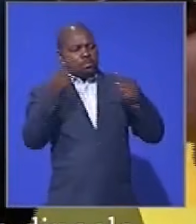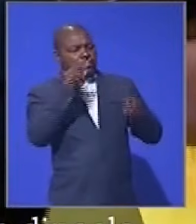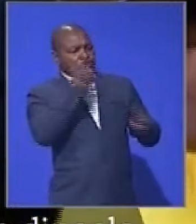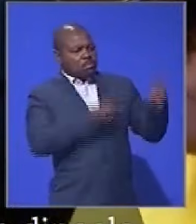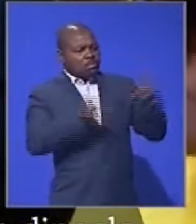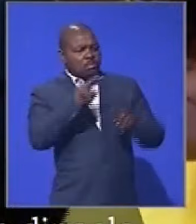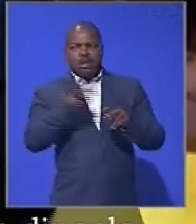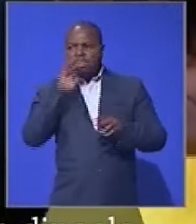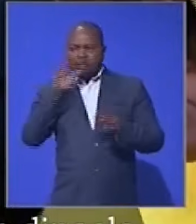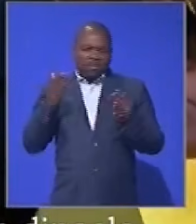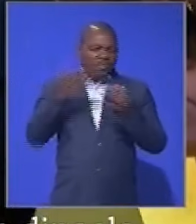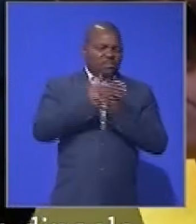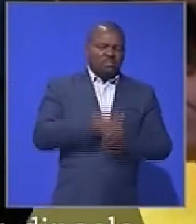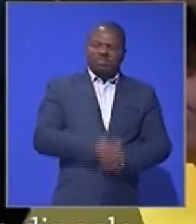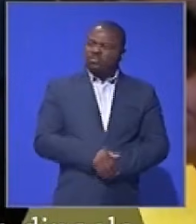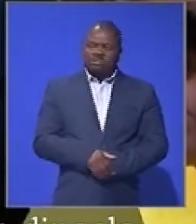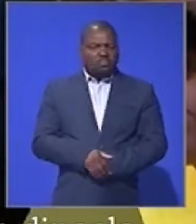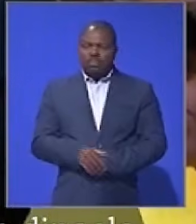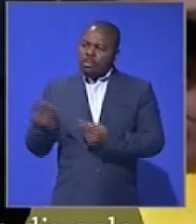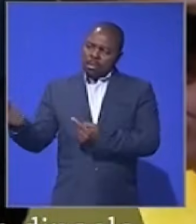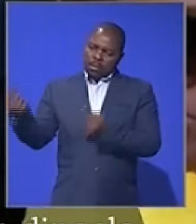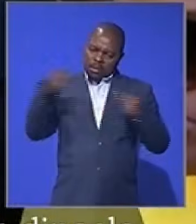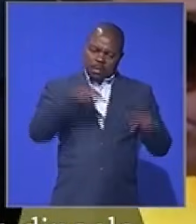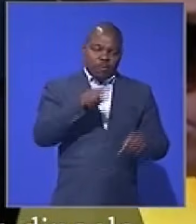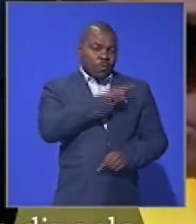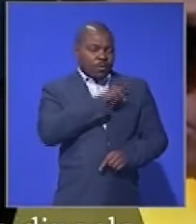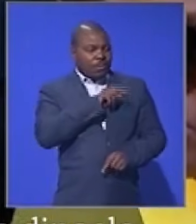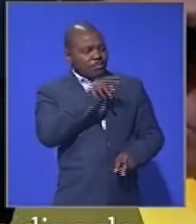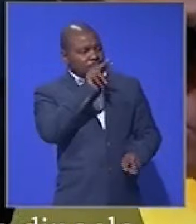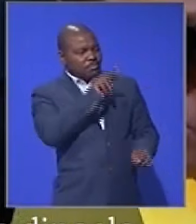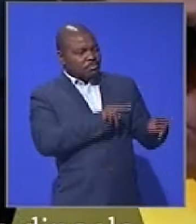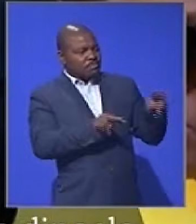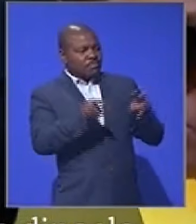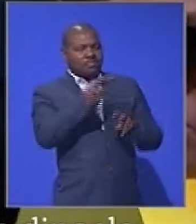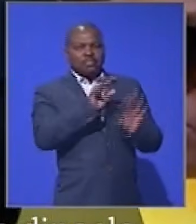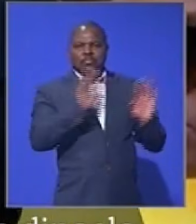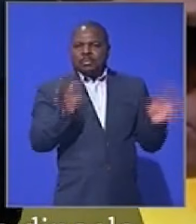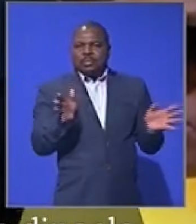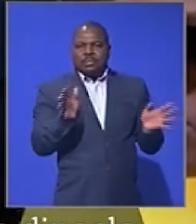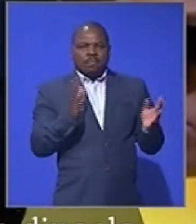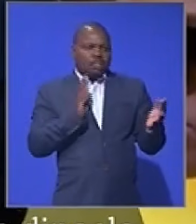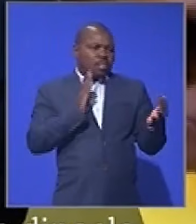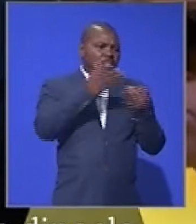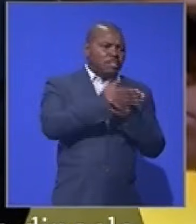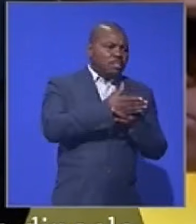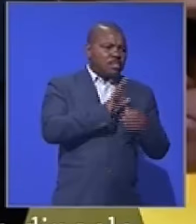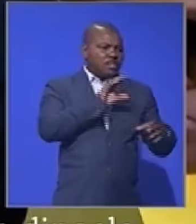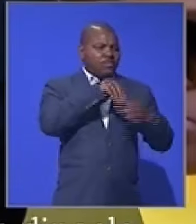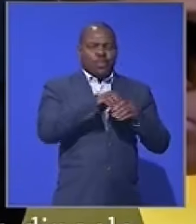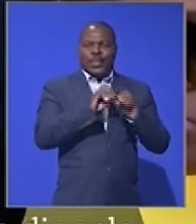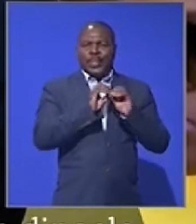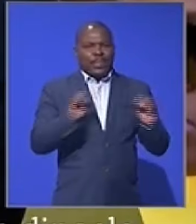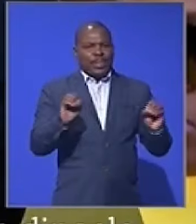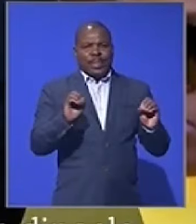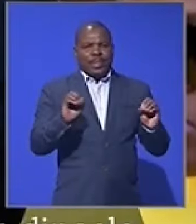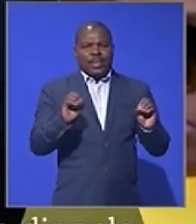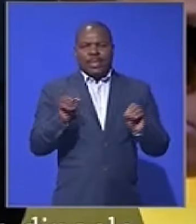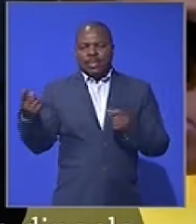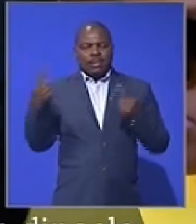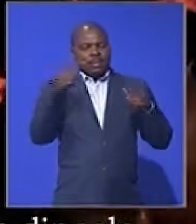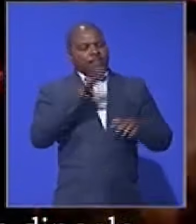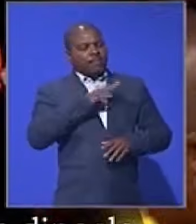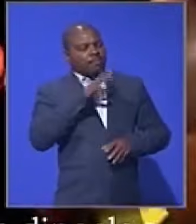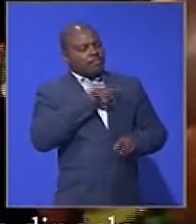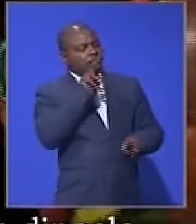interfering mission. It's to come and see. They don't interfere, they don't get involved, they just come and